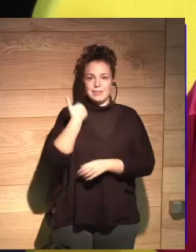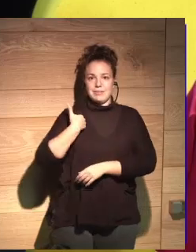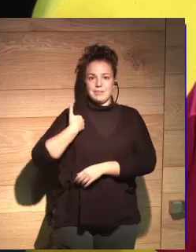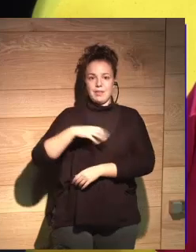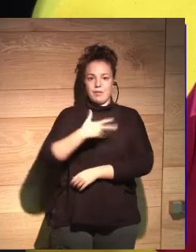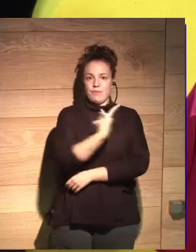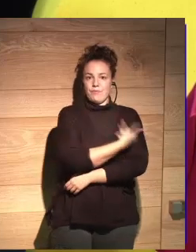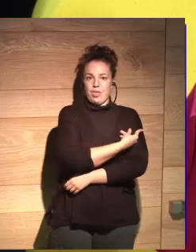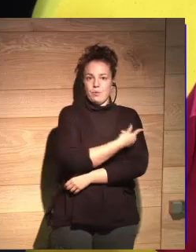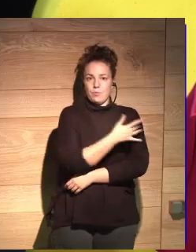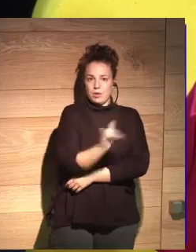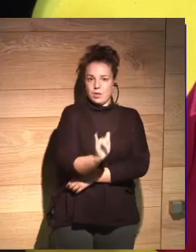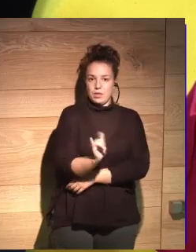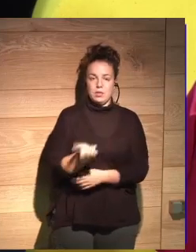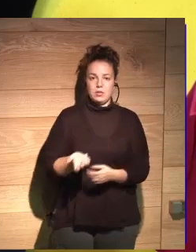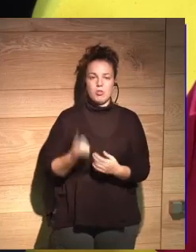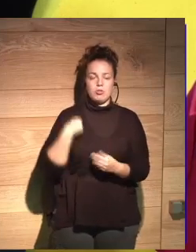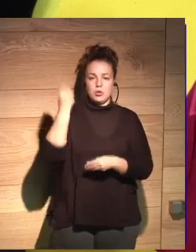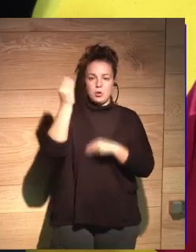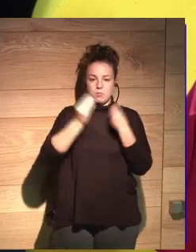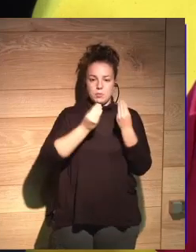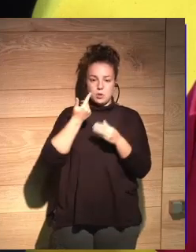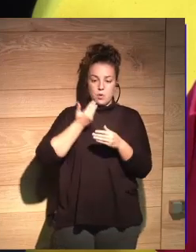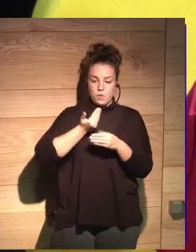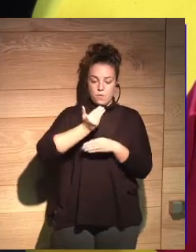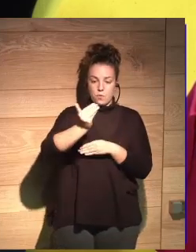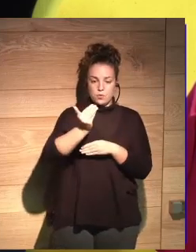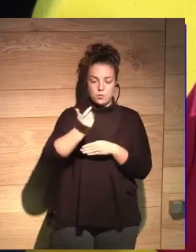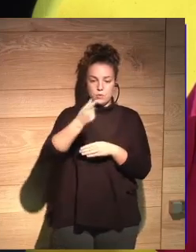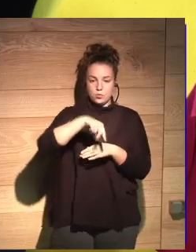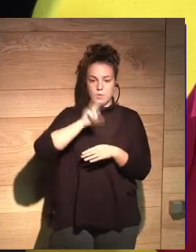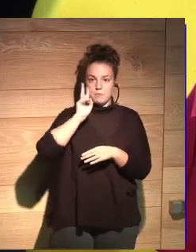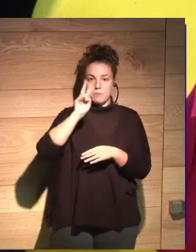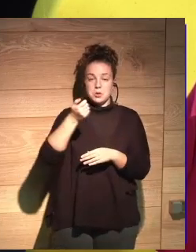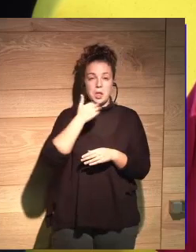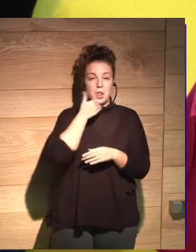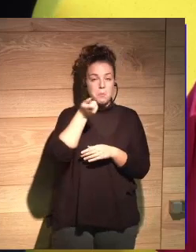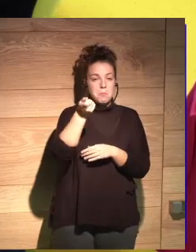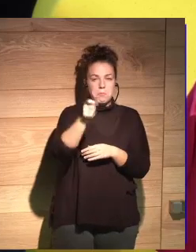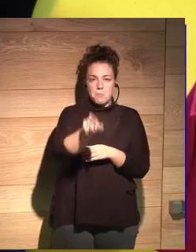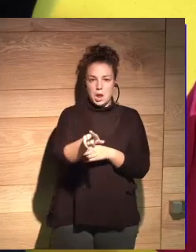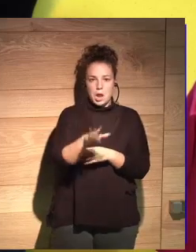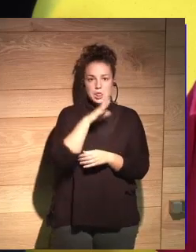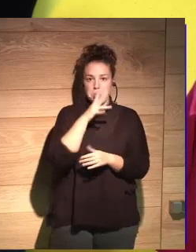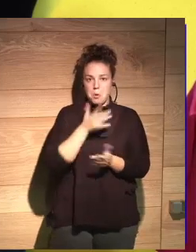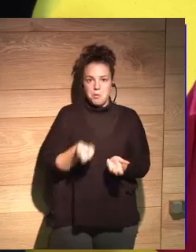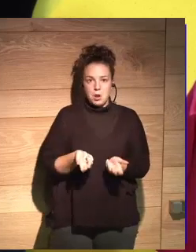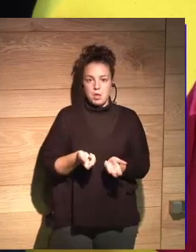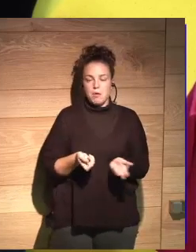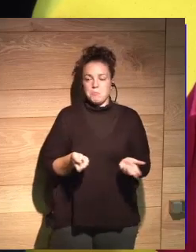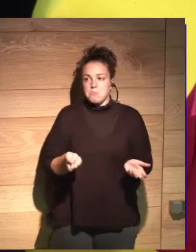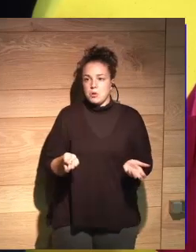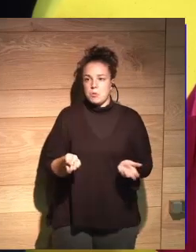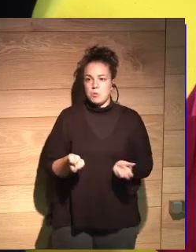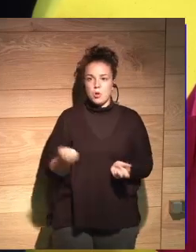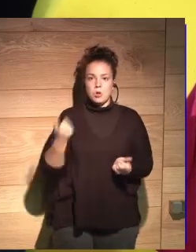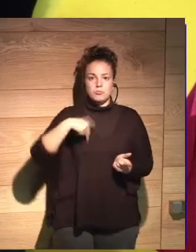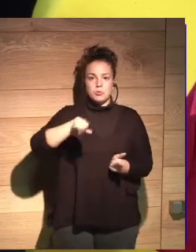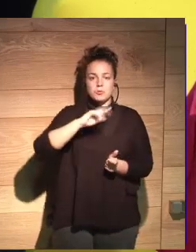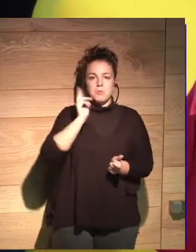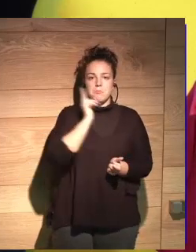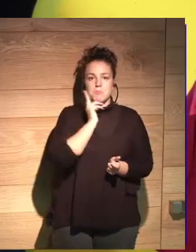think it's very likely that we might see the same thing with genetics. I think we have a fear that we get somebody else being